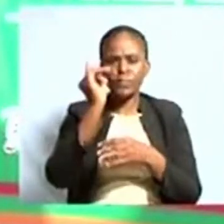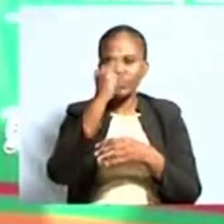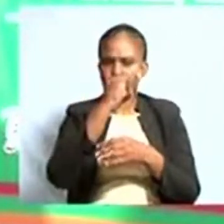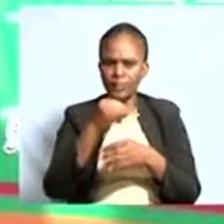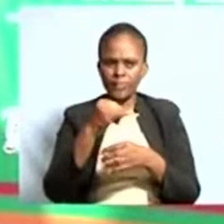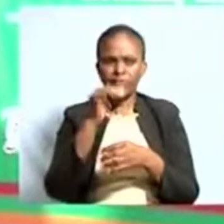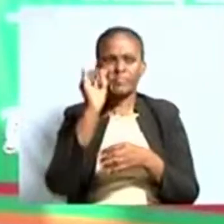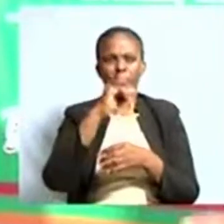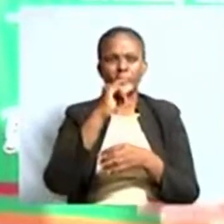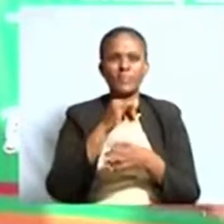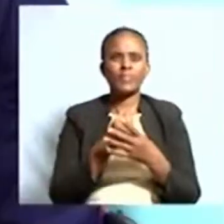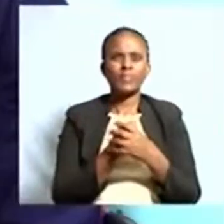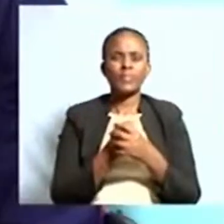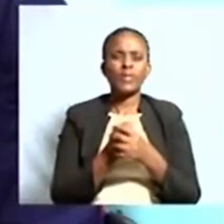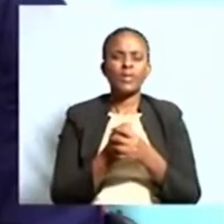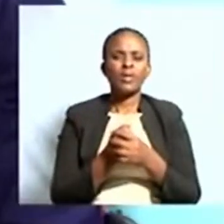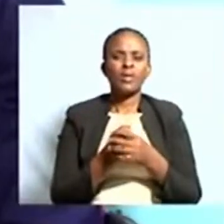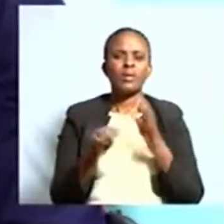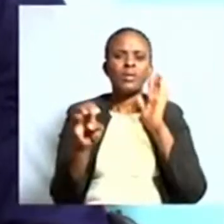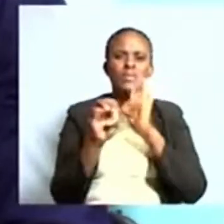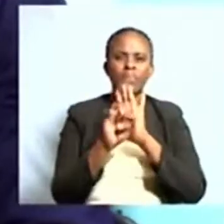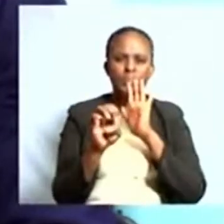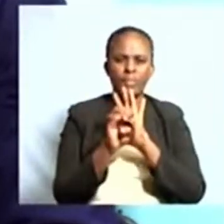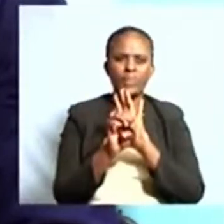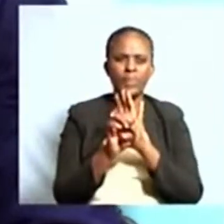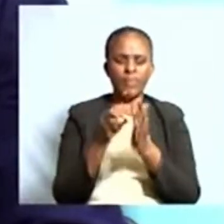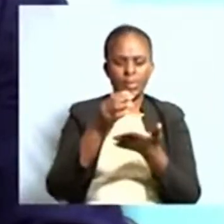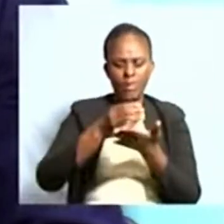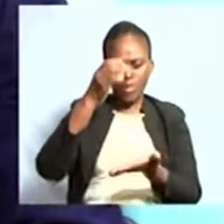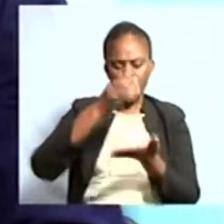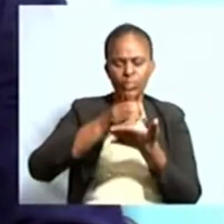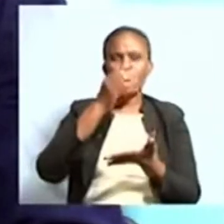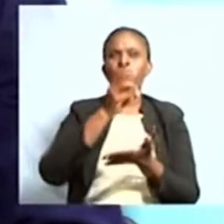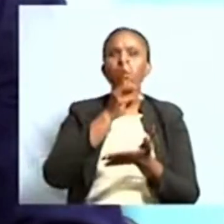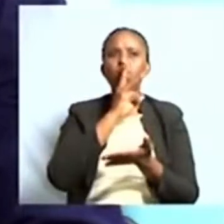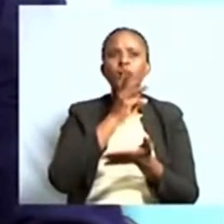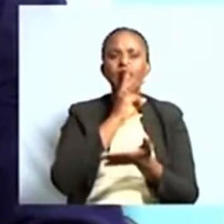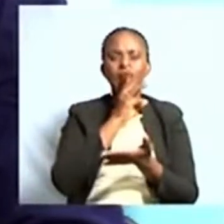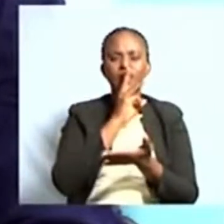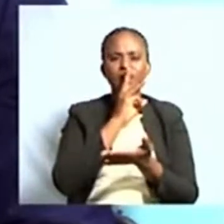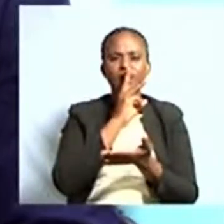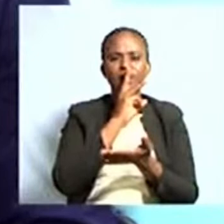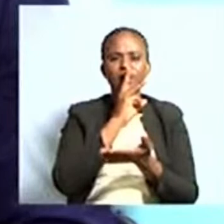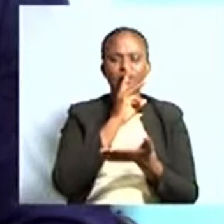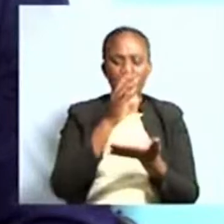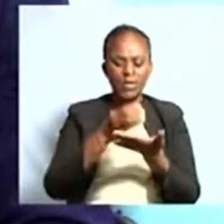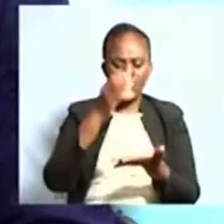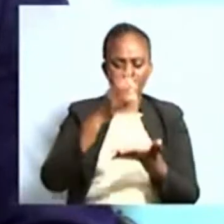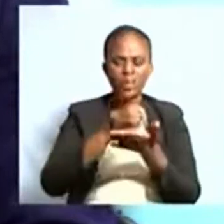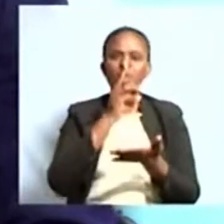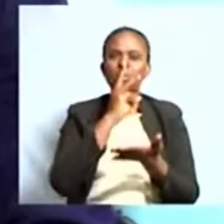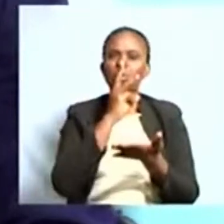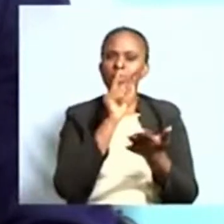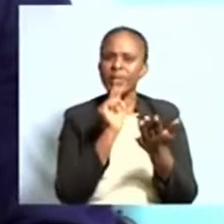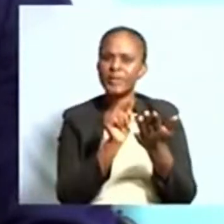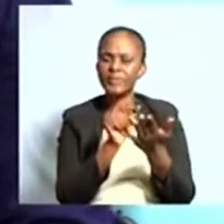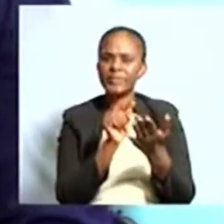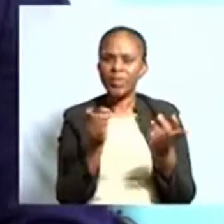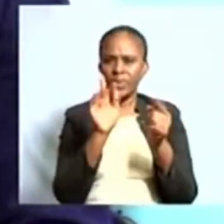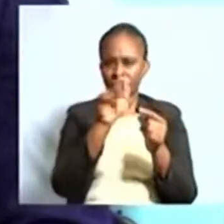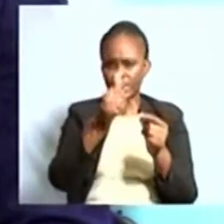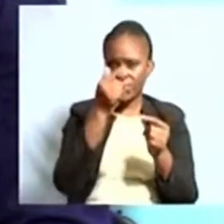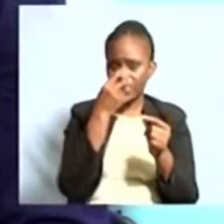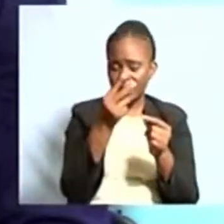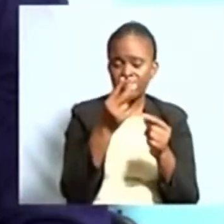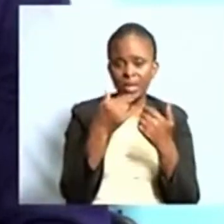Yeah. An example I would give, we just have that bottle of water which is ahead of us, just in front of us. If you look at it, it